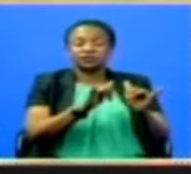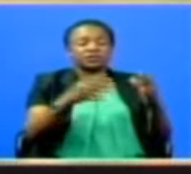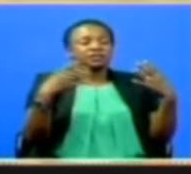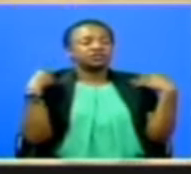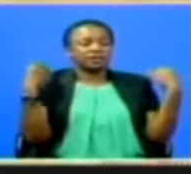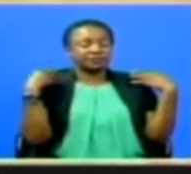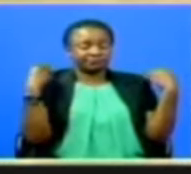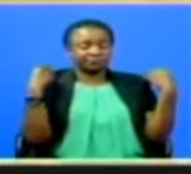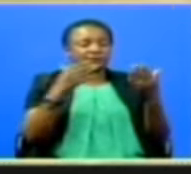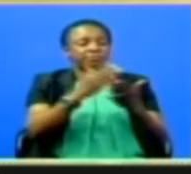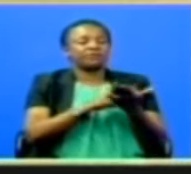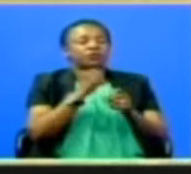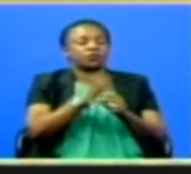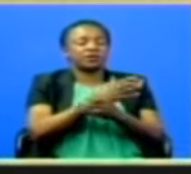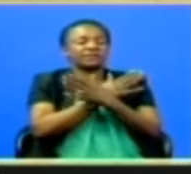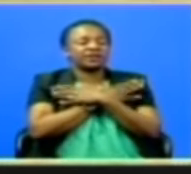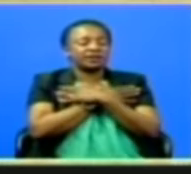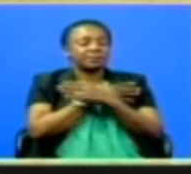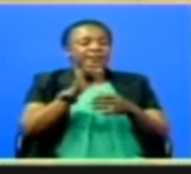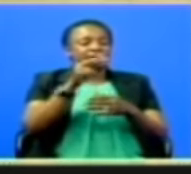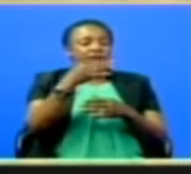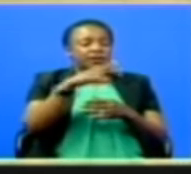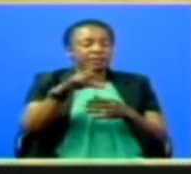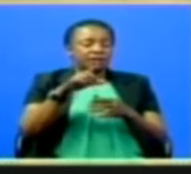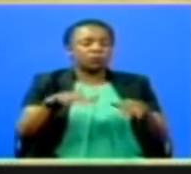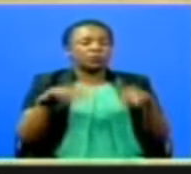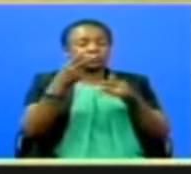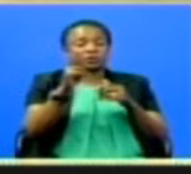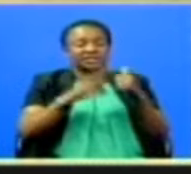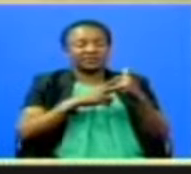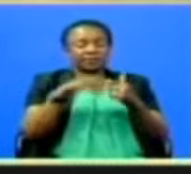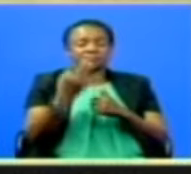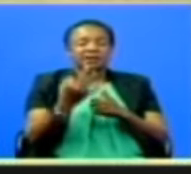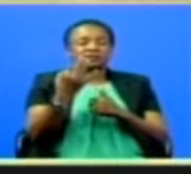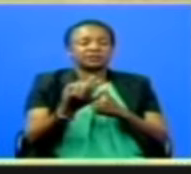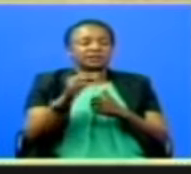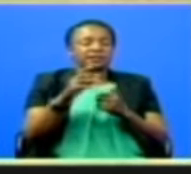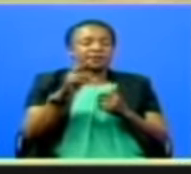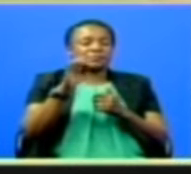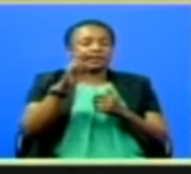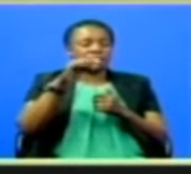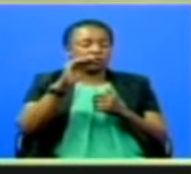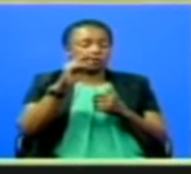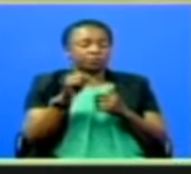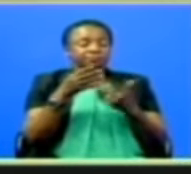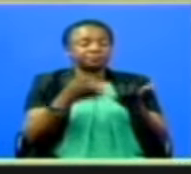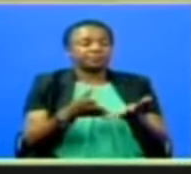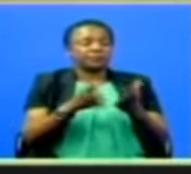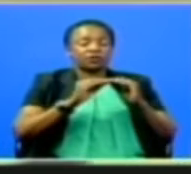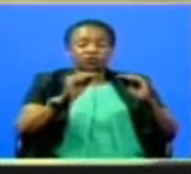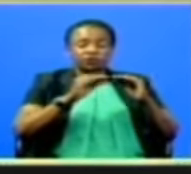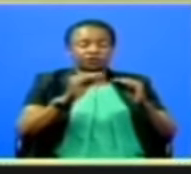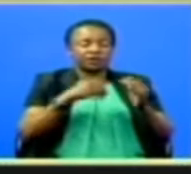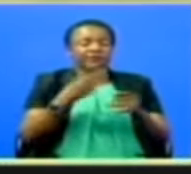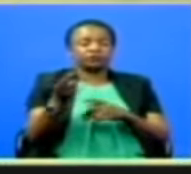before playing another friendly in Hull, awaiting the Monday 27th match at the KCOM Stadium. The Stanley Okumbi coached side, who still